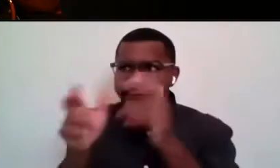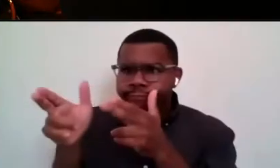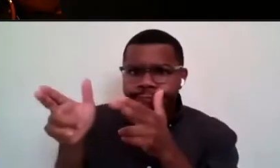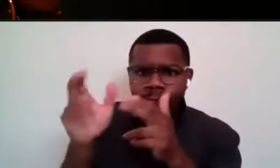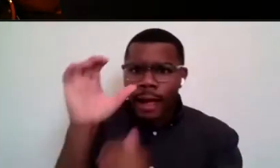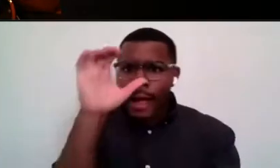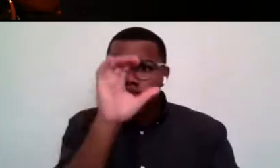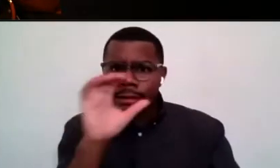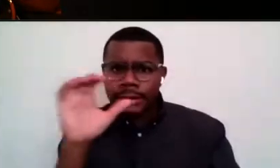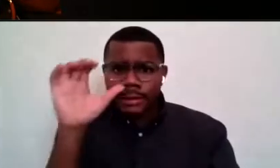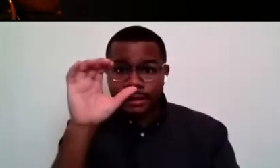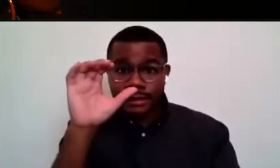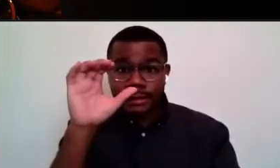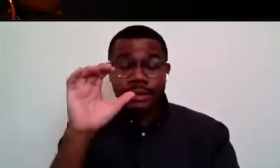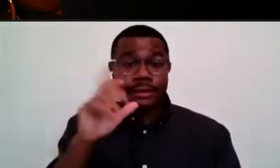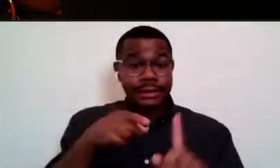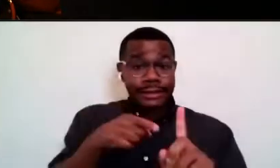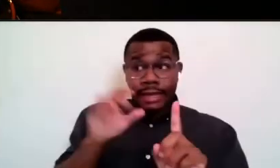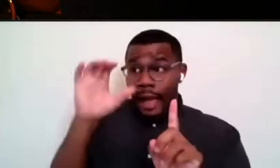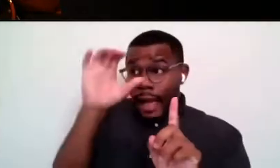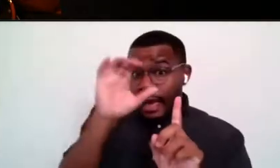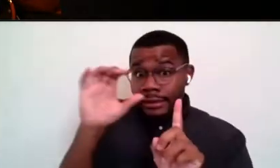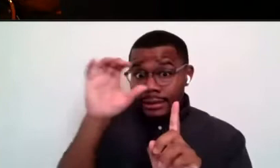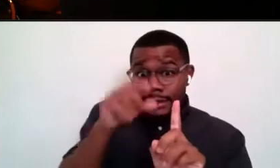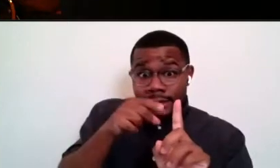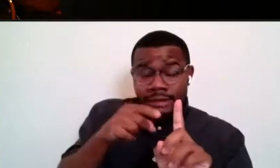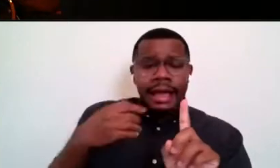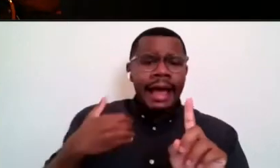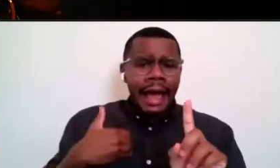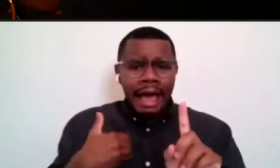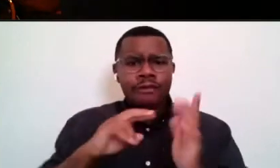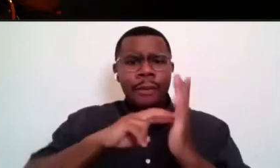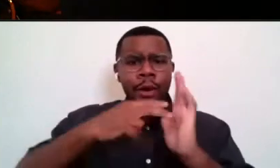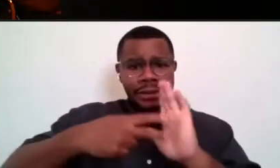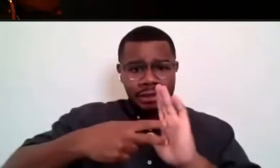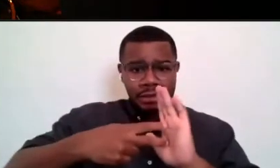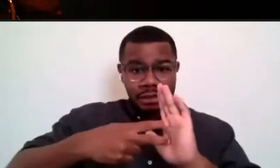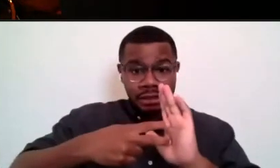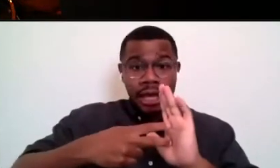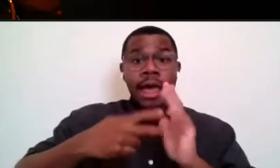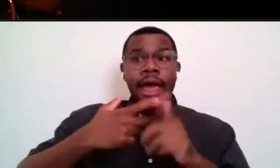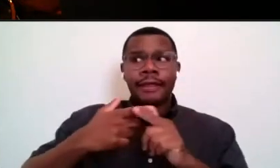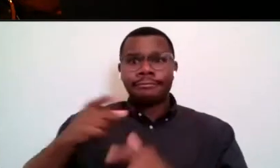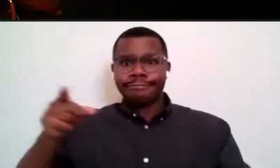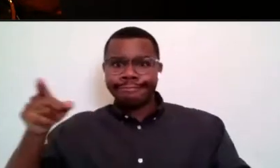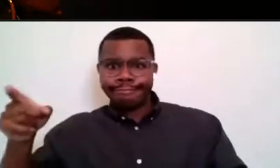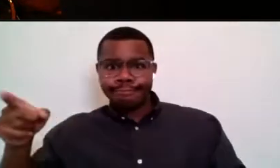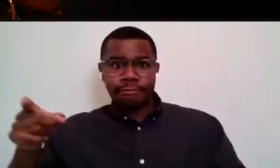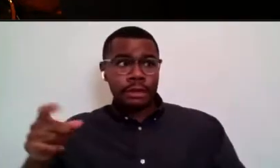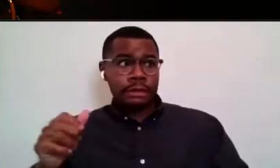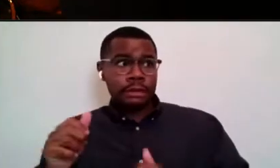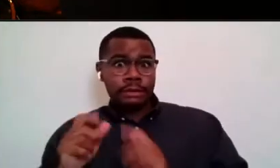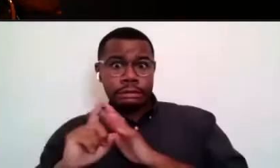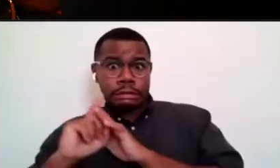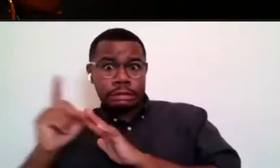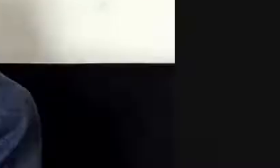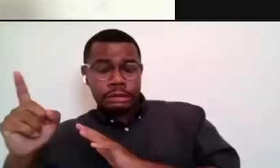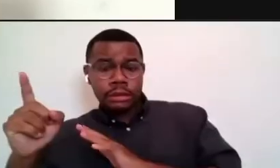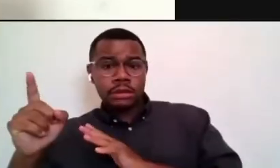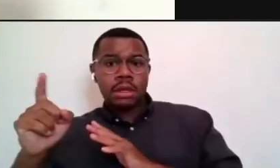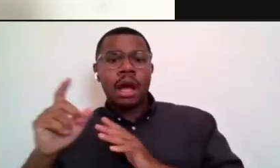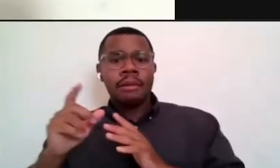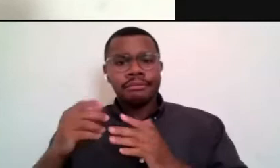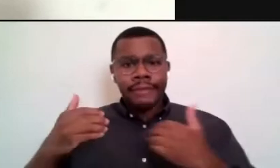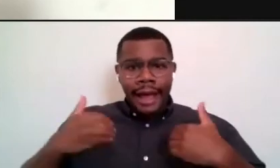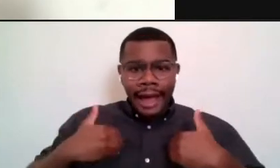things together. We've got to use these two things together. Yeah, for sure. I know. Yeah, yeah. These two, yeah. Yeah, yeah, yeah.